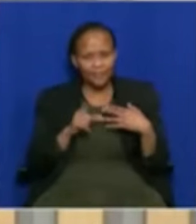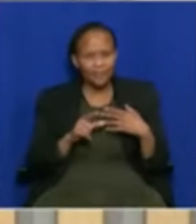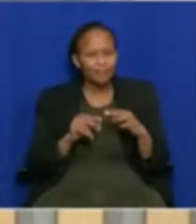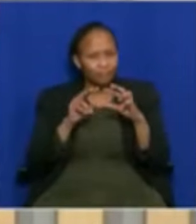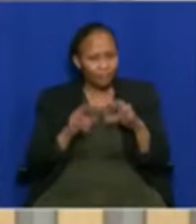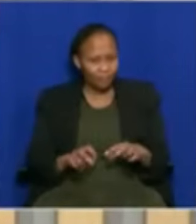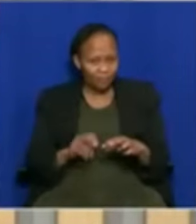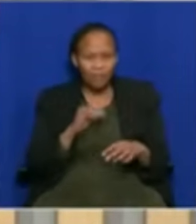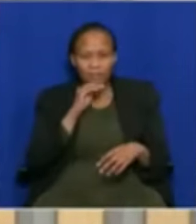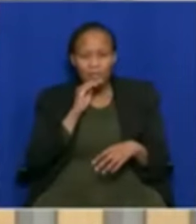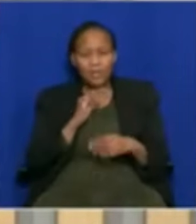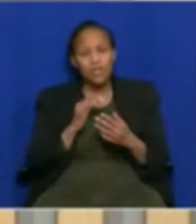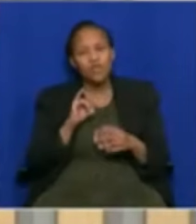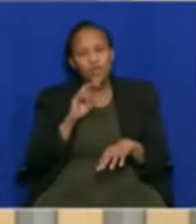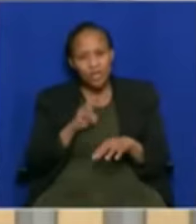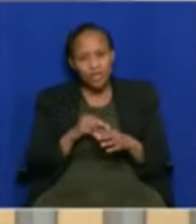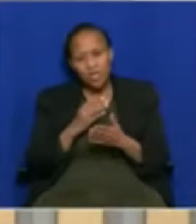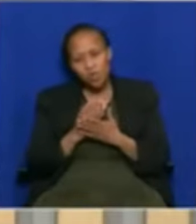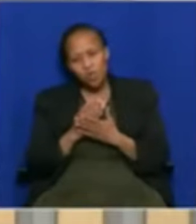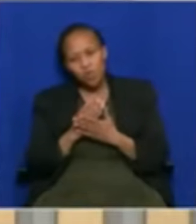there? Is it not there?